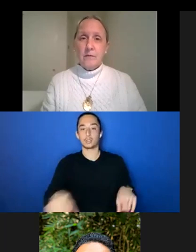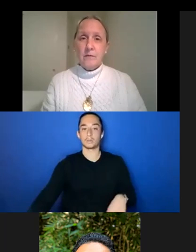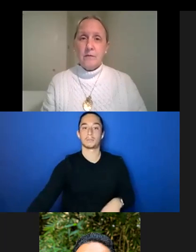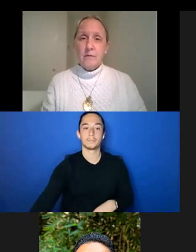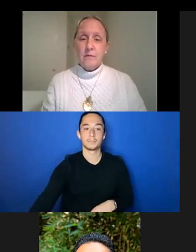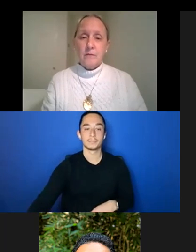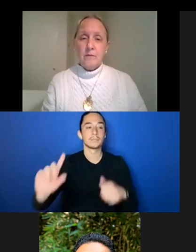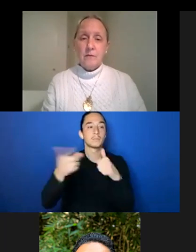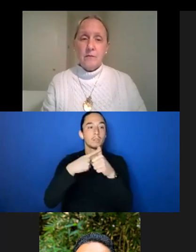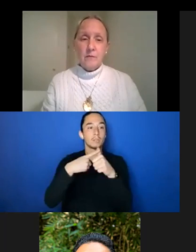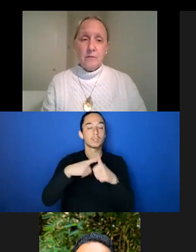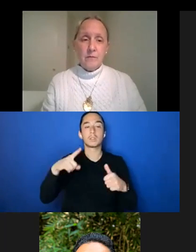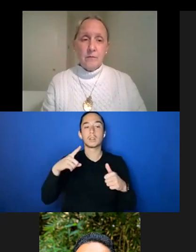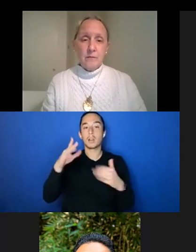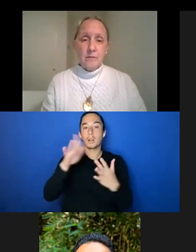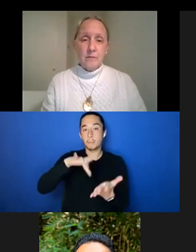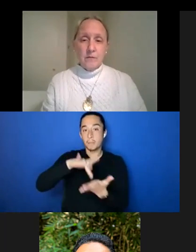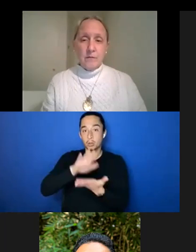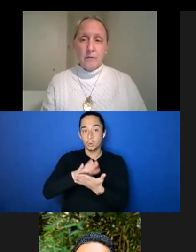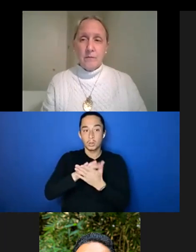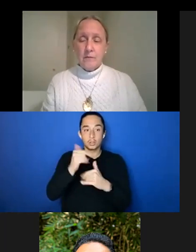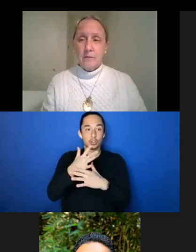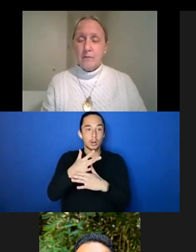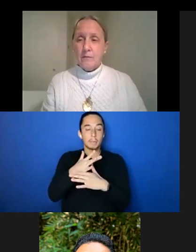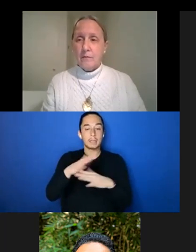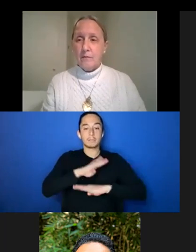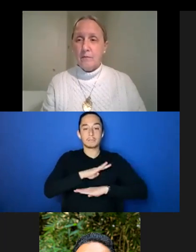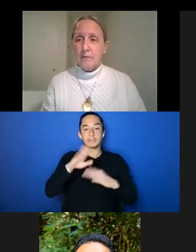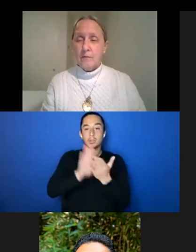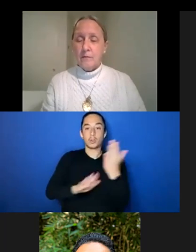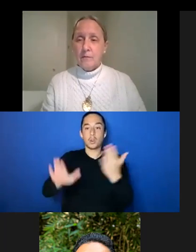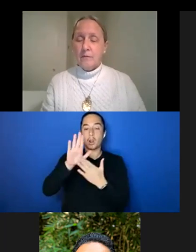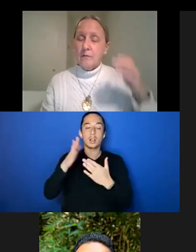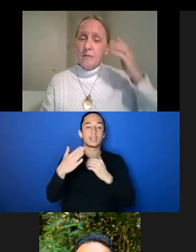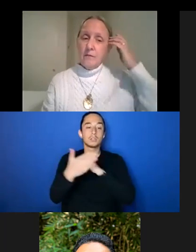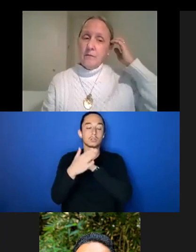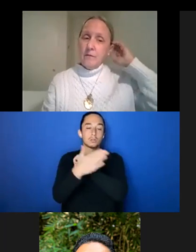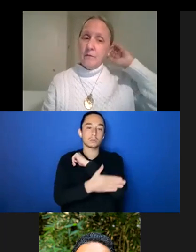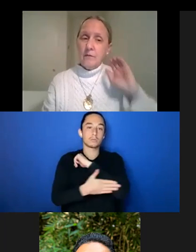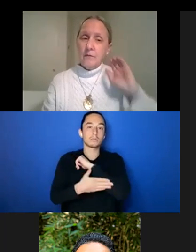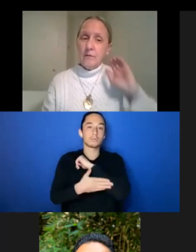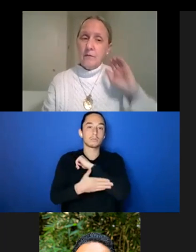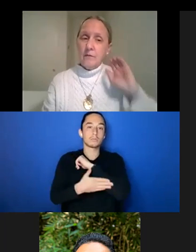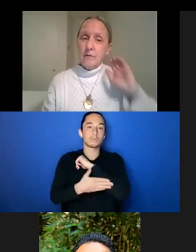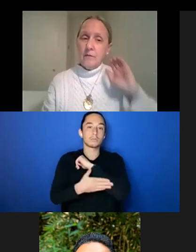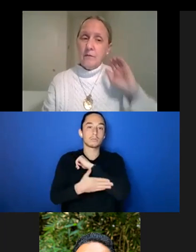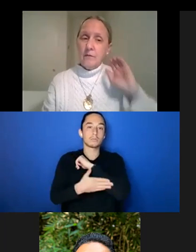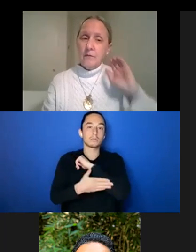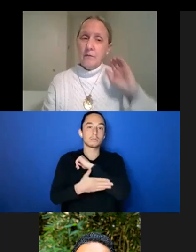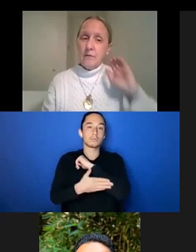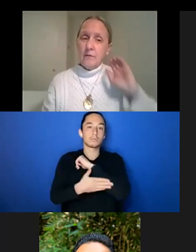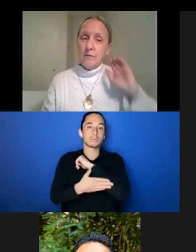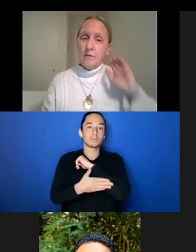questions was, does middle school German meet college foreign language requirements, and what documentation do we need to ensure